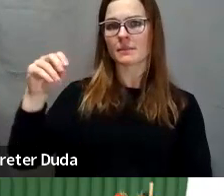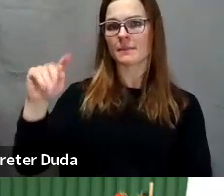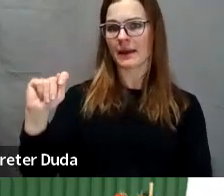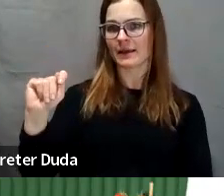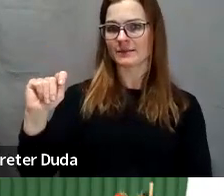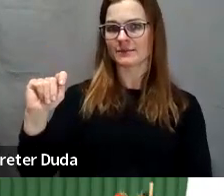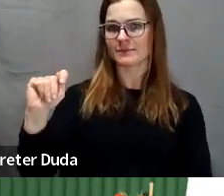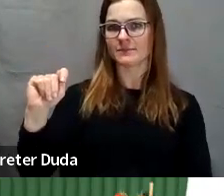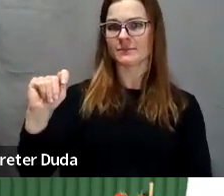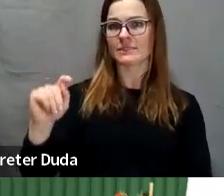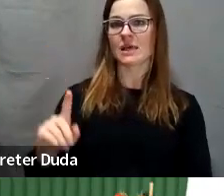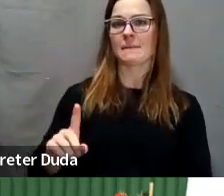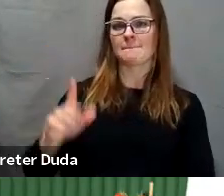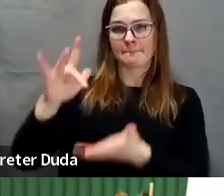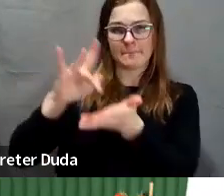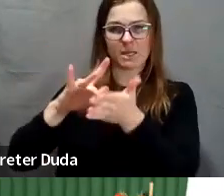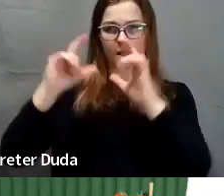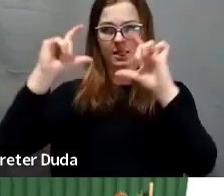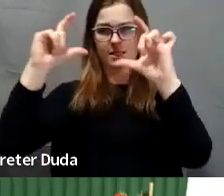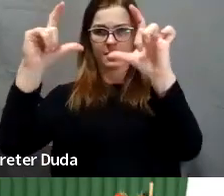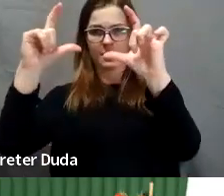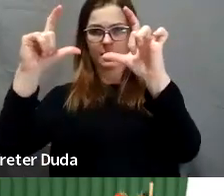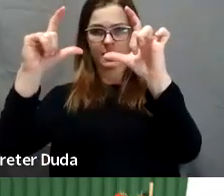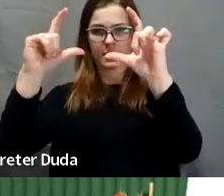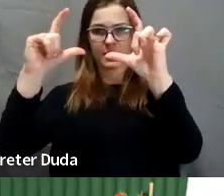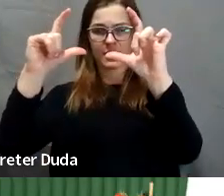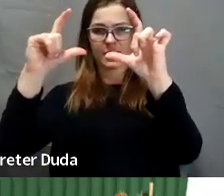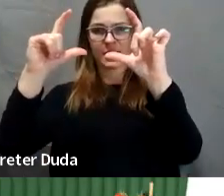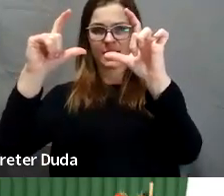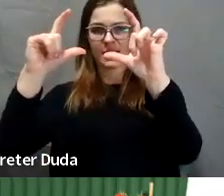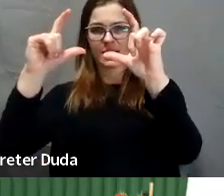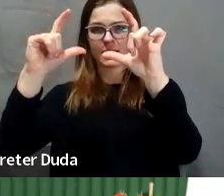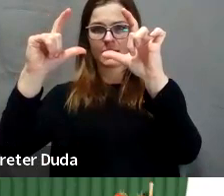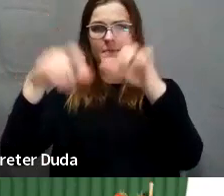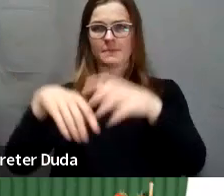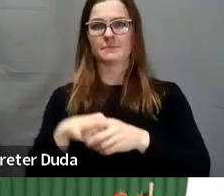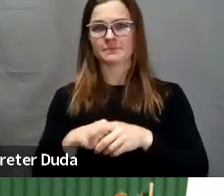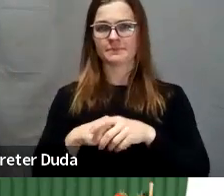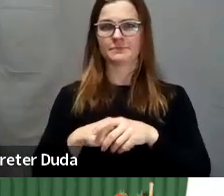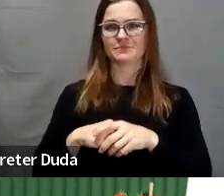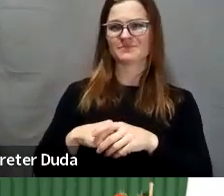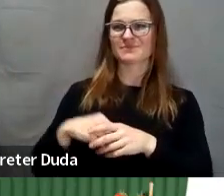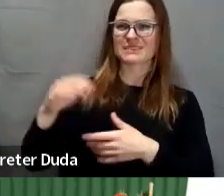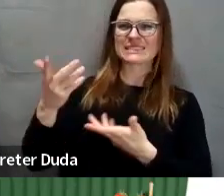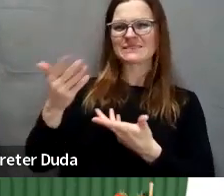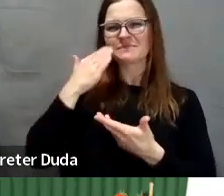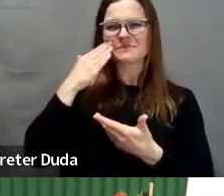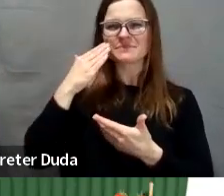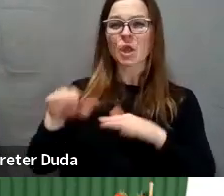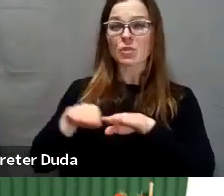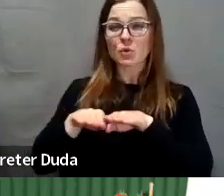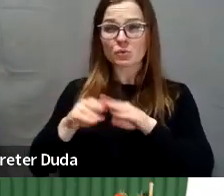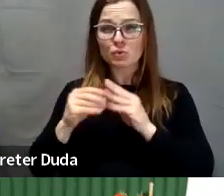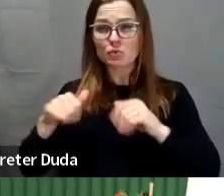in the upper middle of the screen. It's a raised probably about 6 inches off